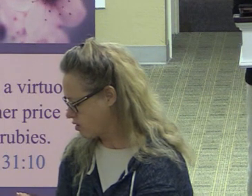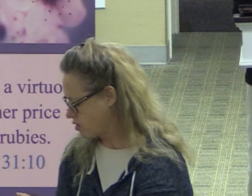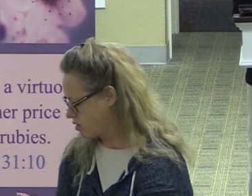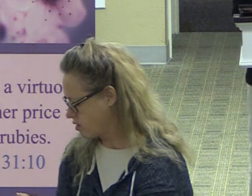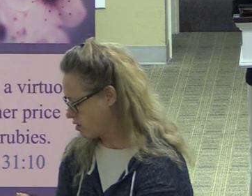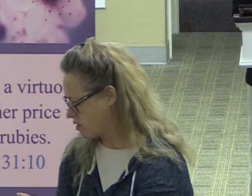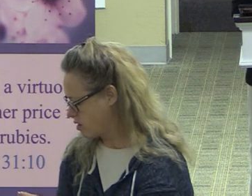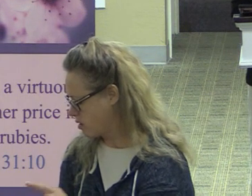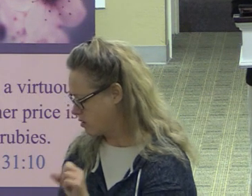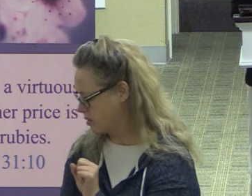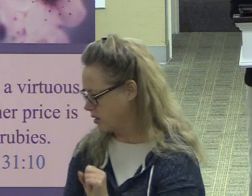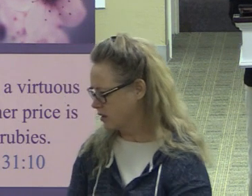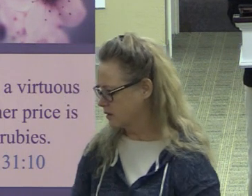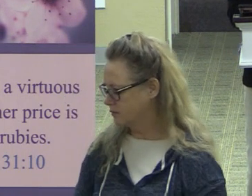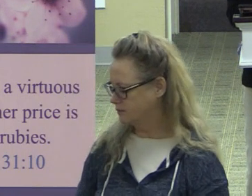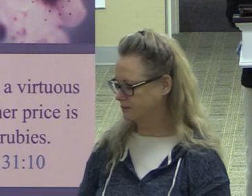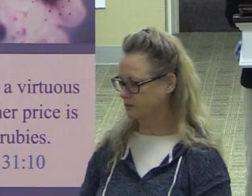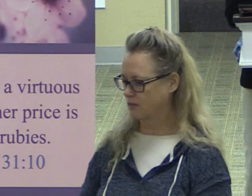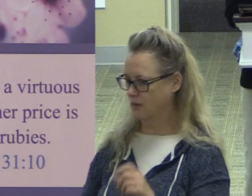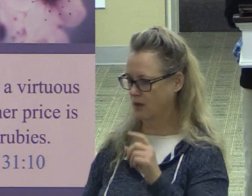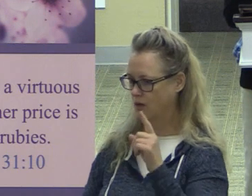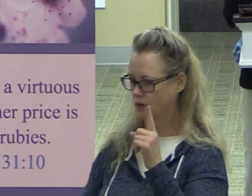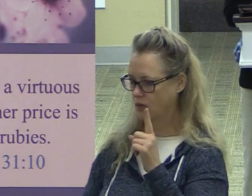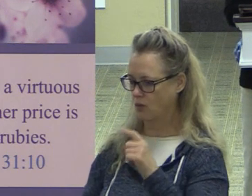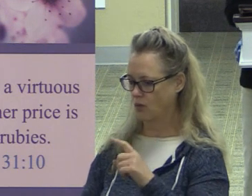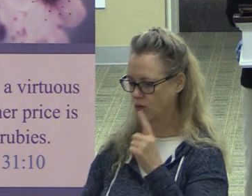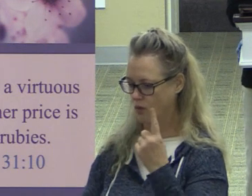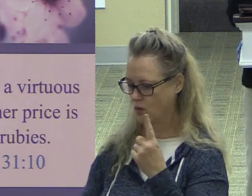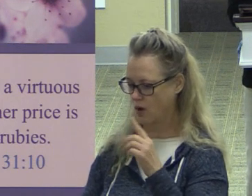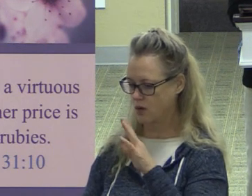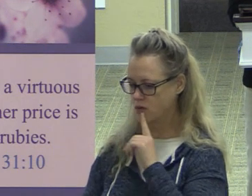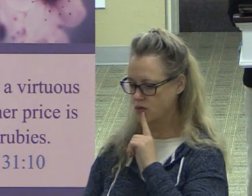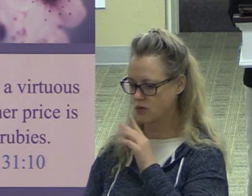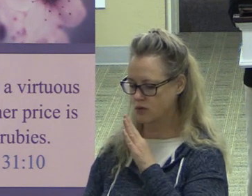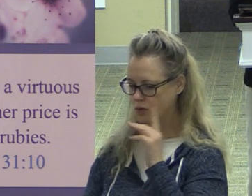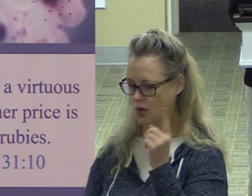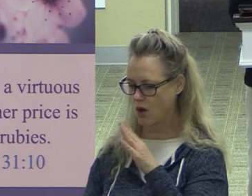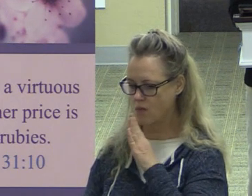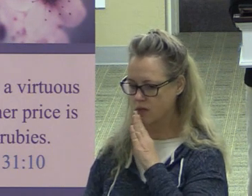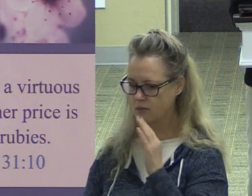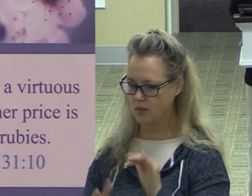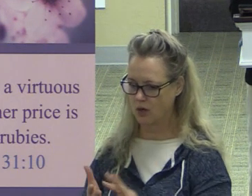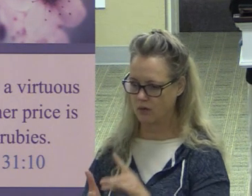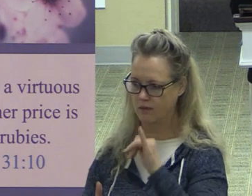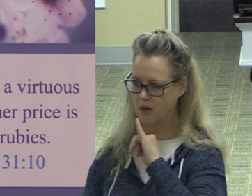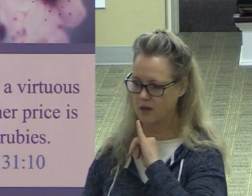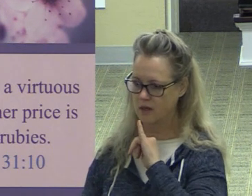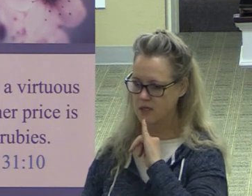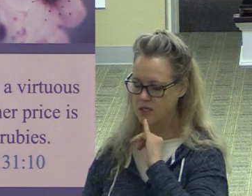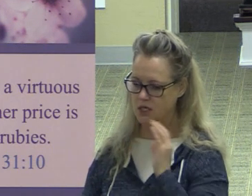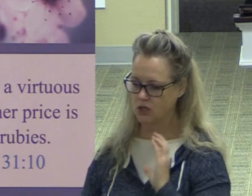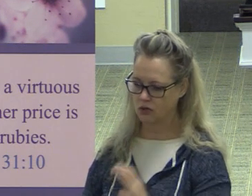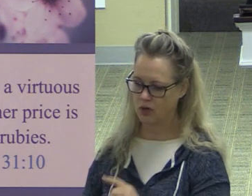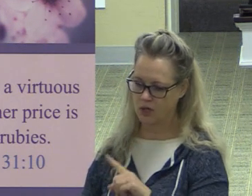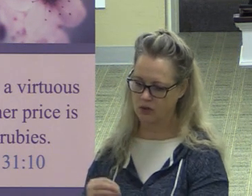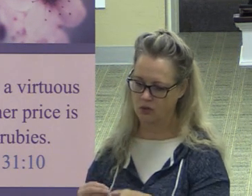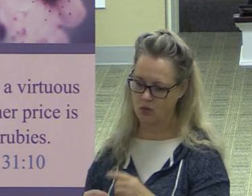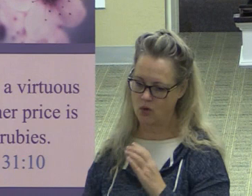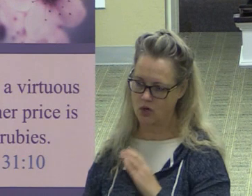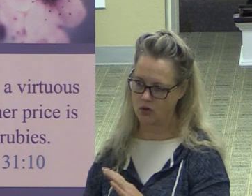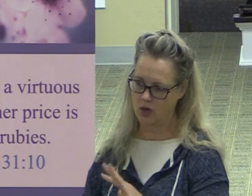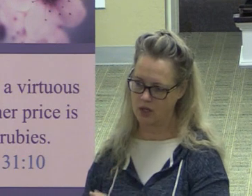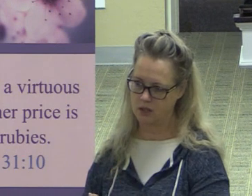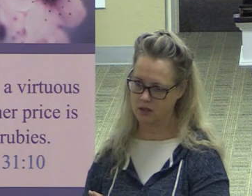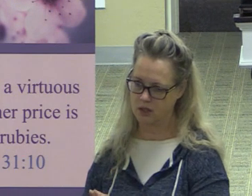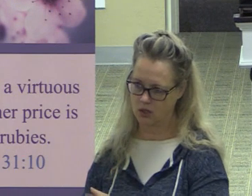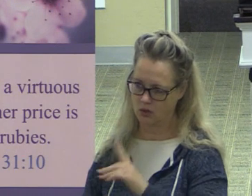hast given him. The one who should always be glorified is Christ. When Christ is glorified, it is pure and